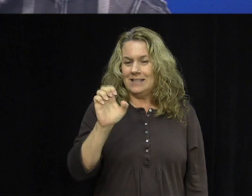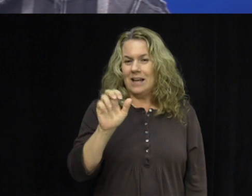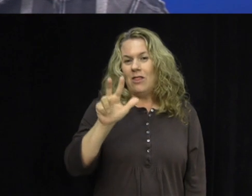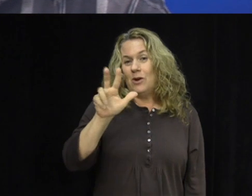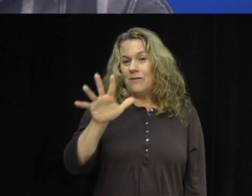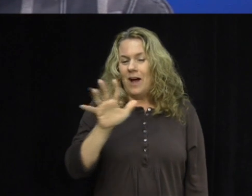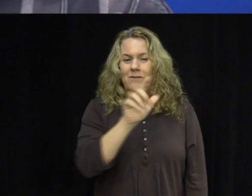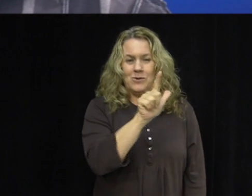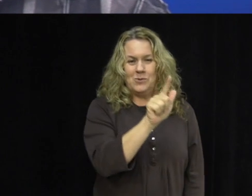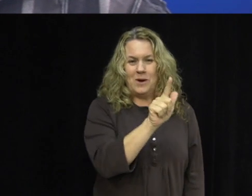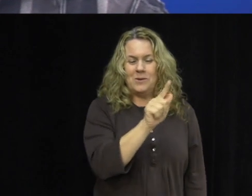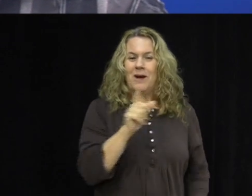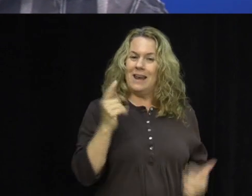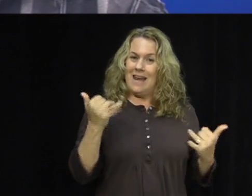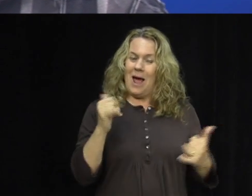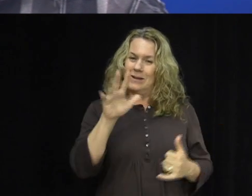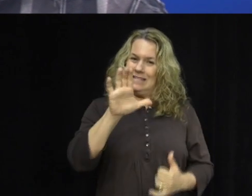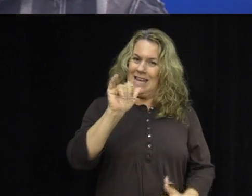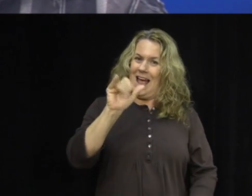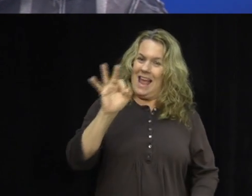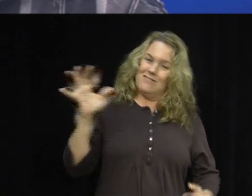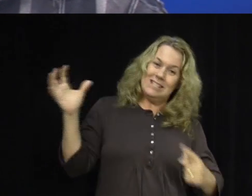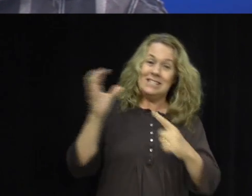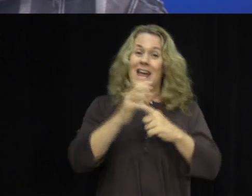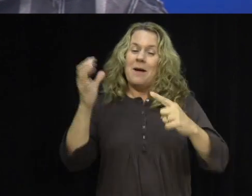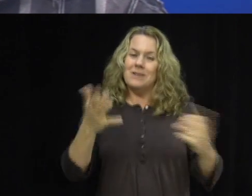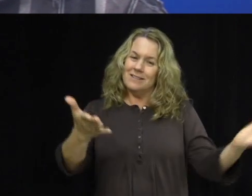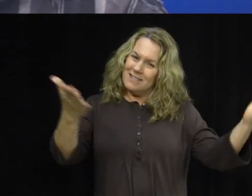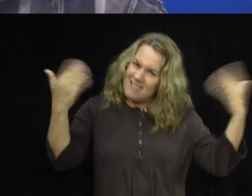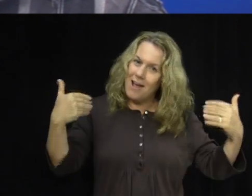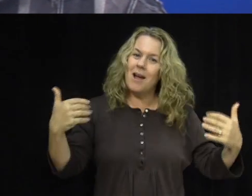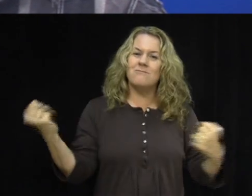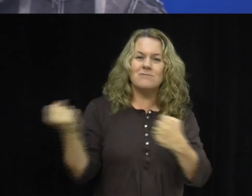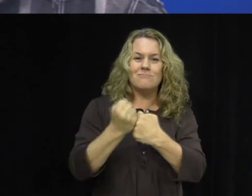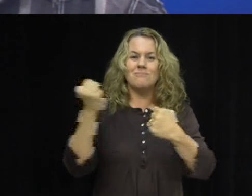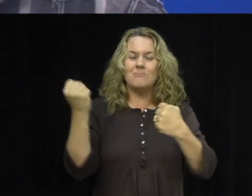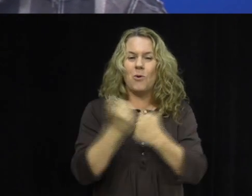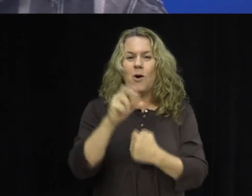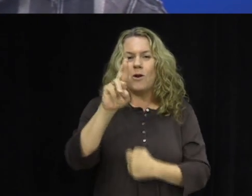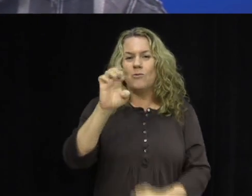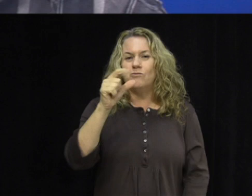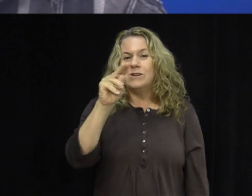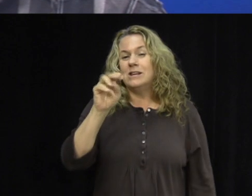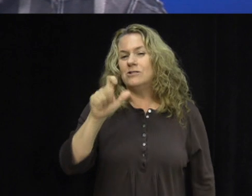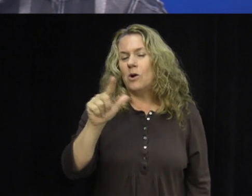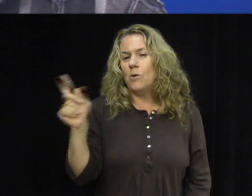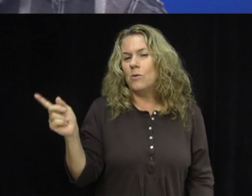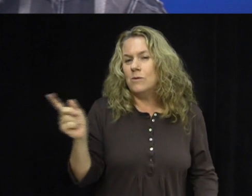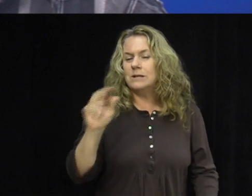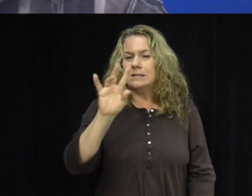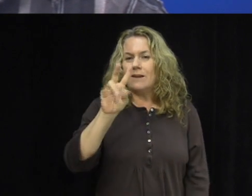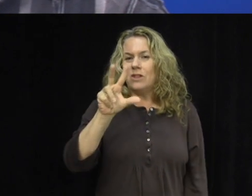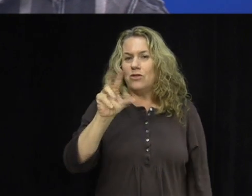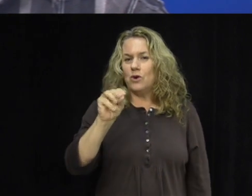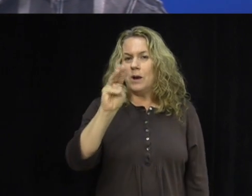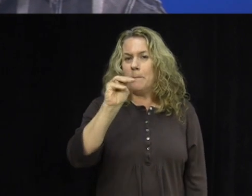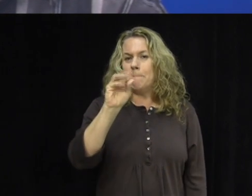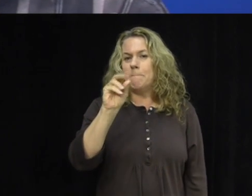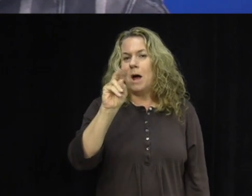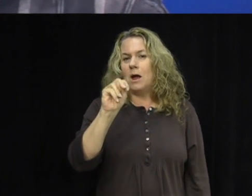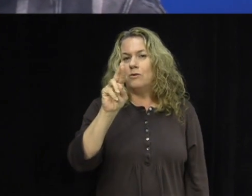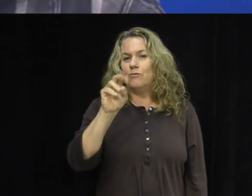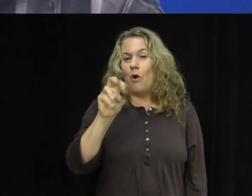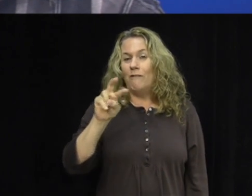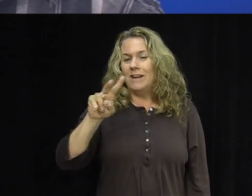CIF champions. Come support Madison at Regionals this Saturday at 7:30 p.m. at Monrovia High School against the